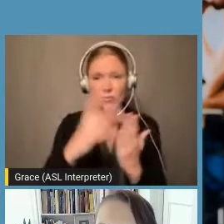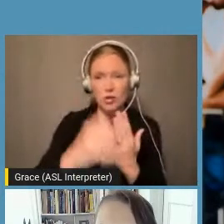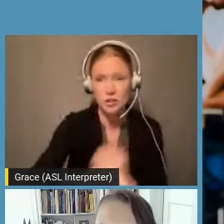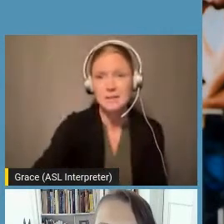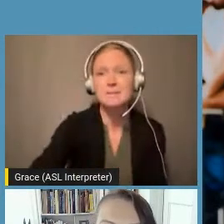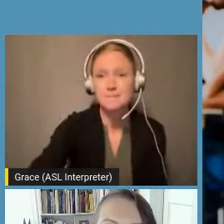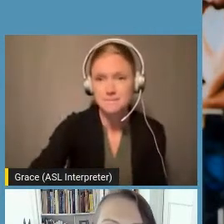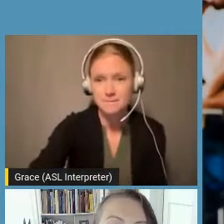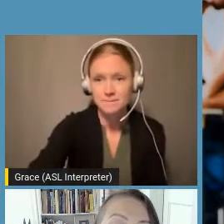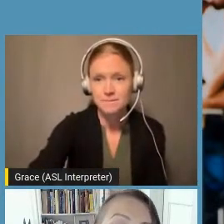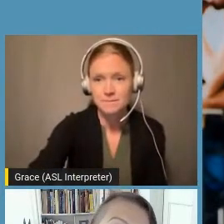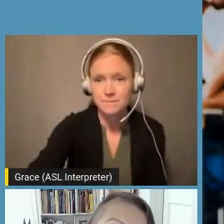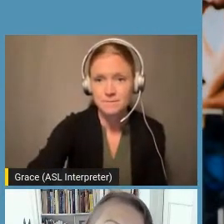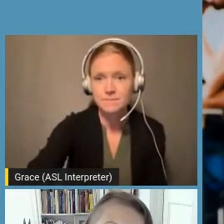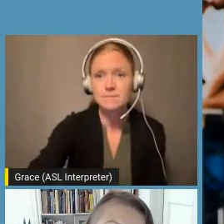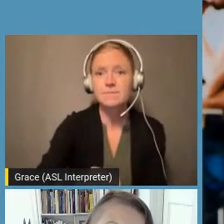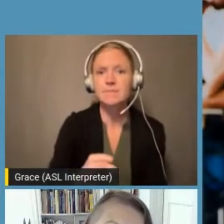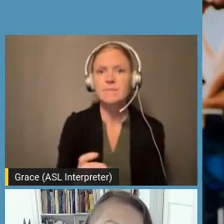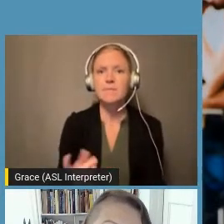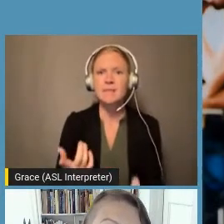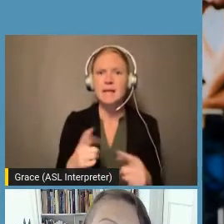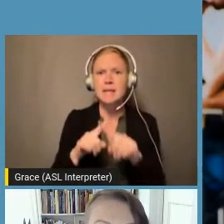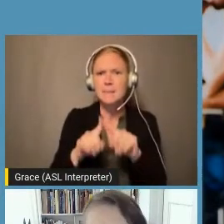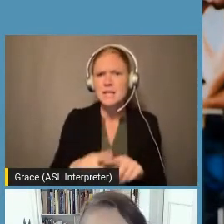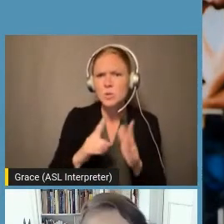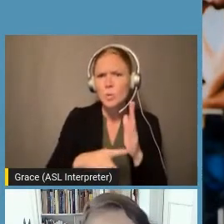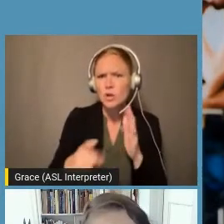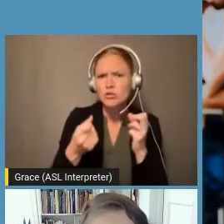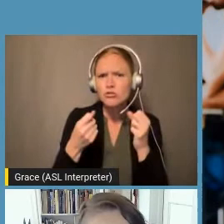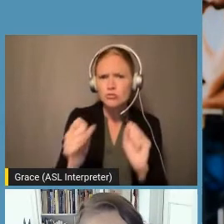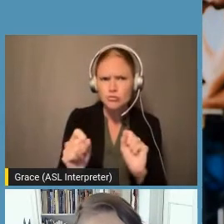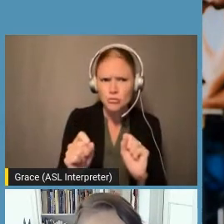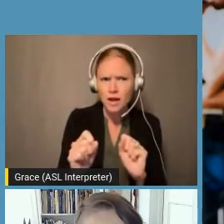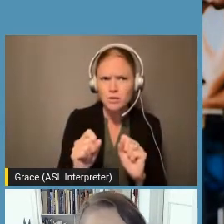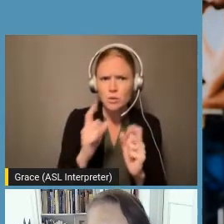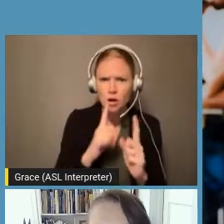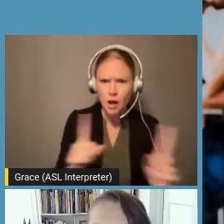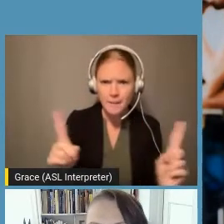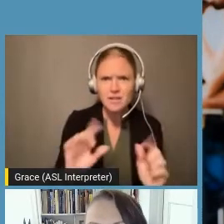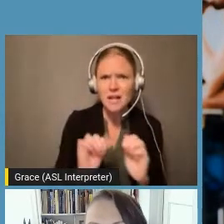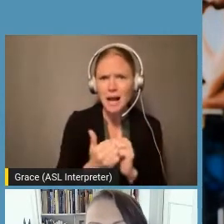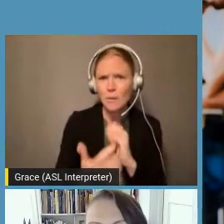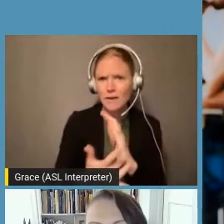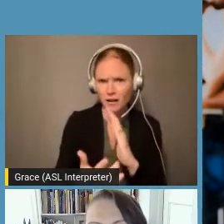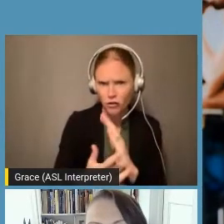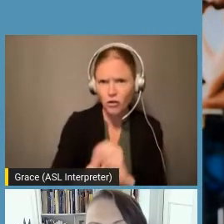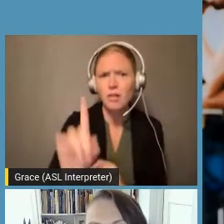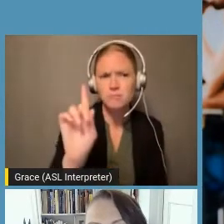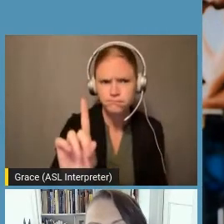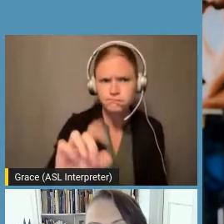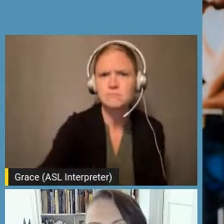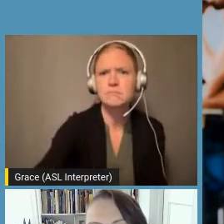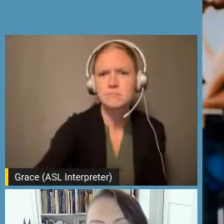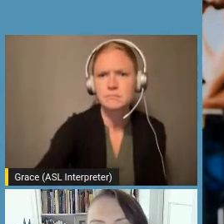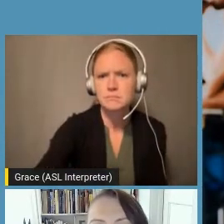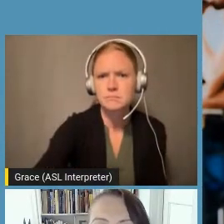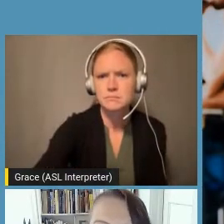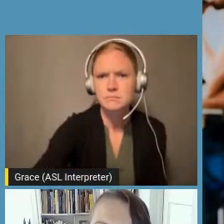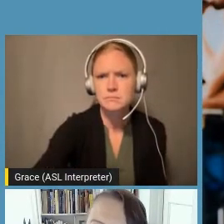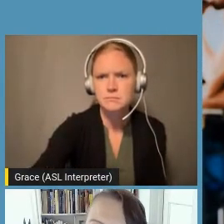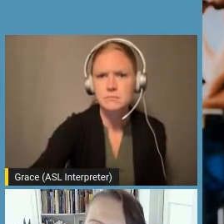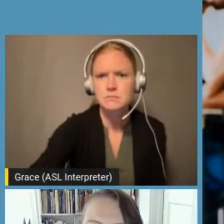lots of options. It depends on what you're trying to accomplish, how technical is it, and how much,